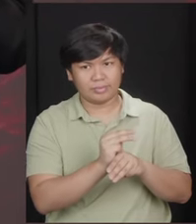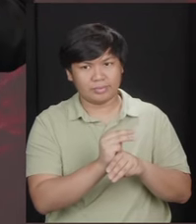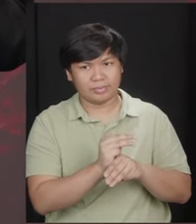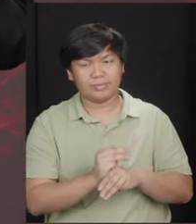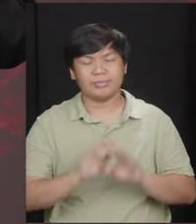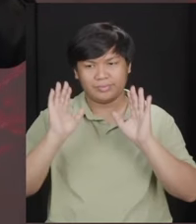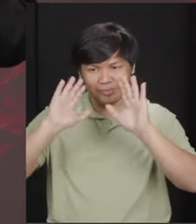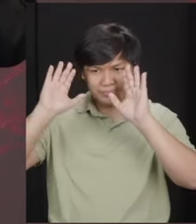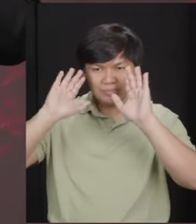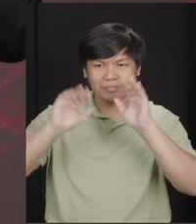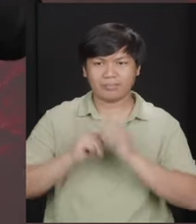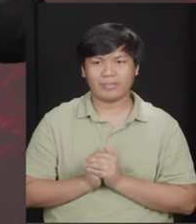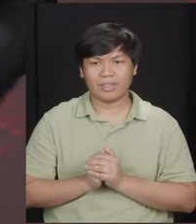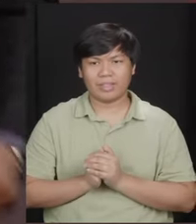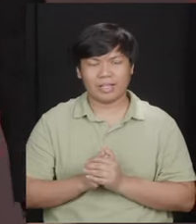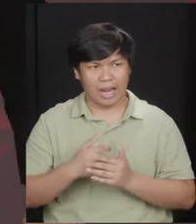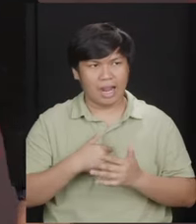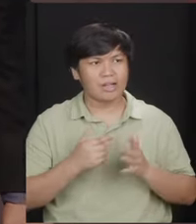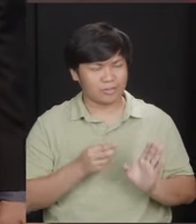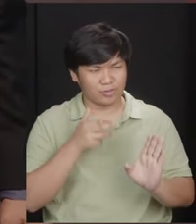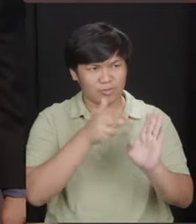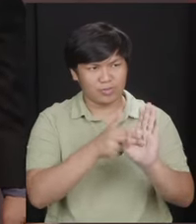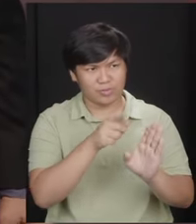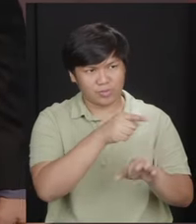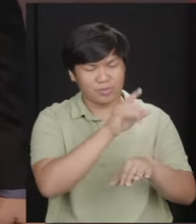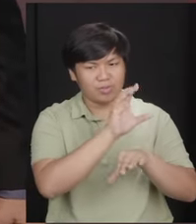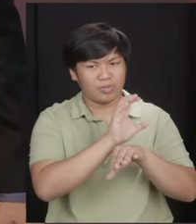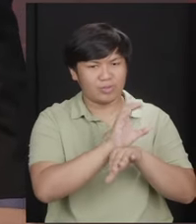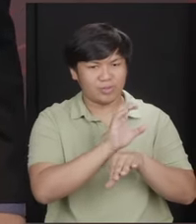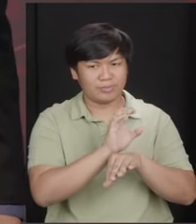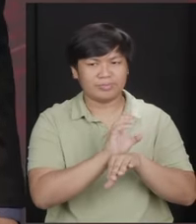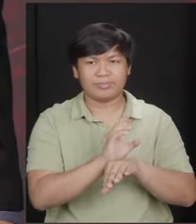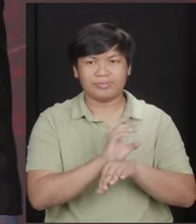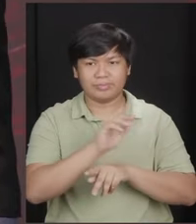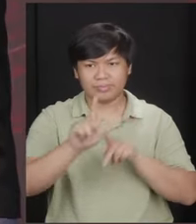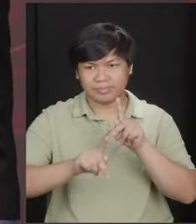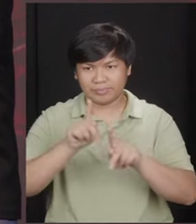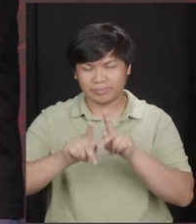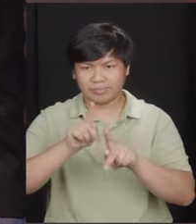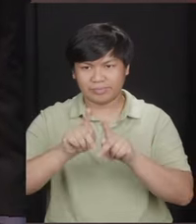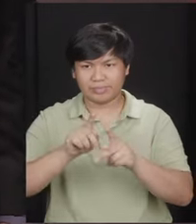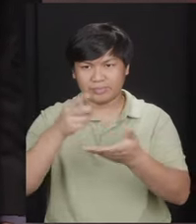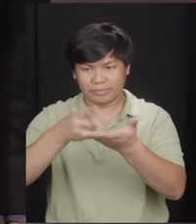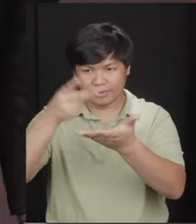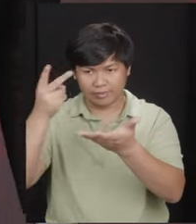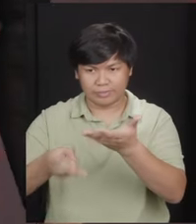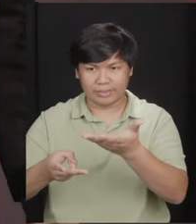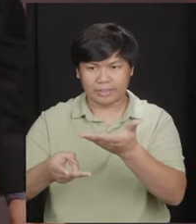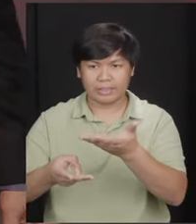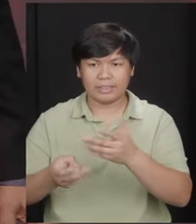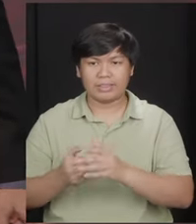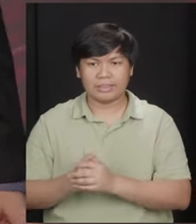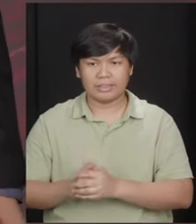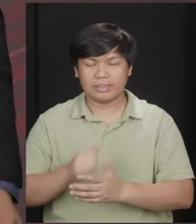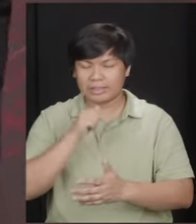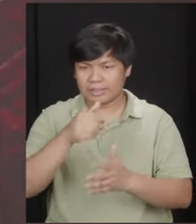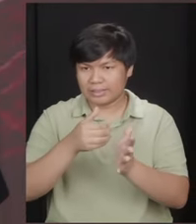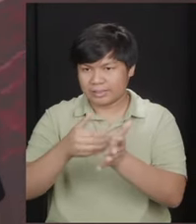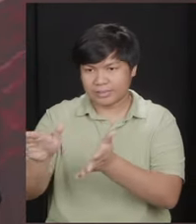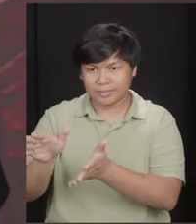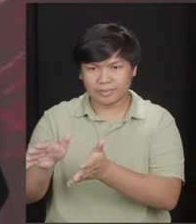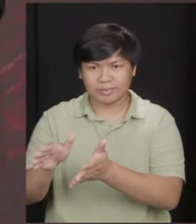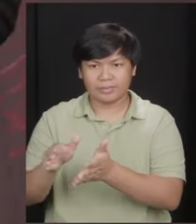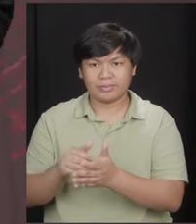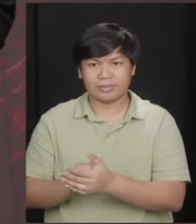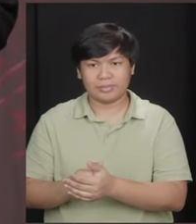Wow. I'd like to be in that kind of a church where when people fall flat on their face, they're not thrown by the